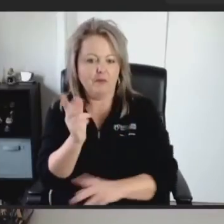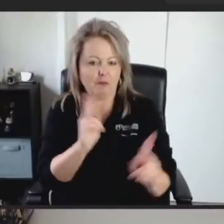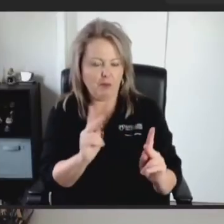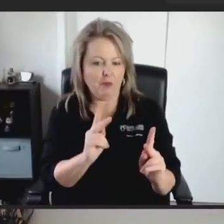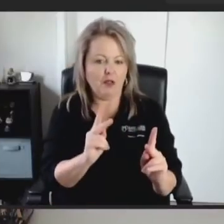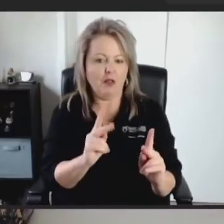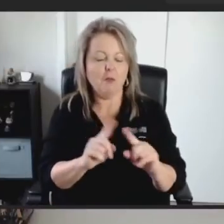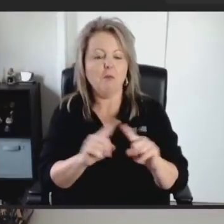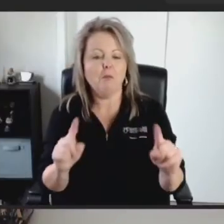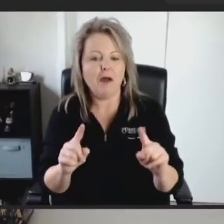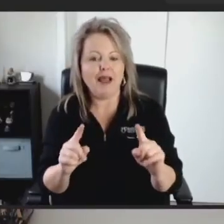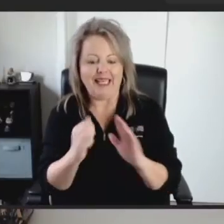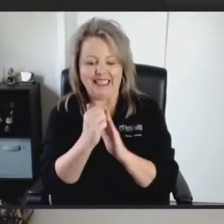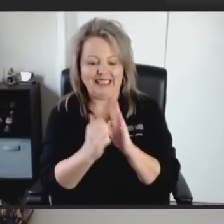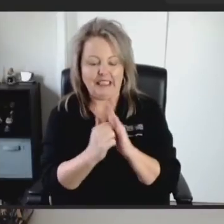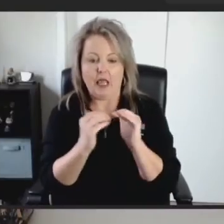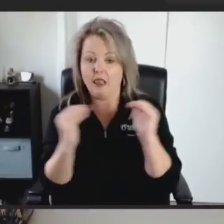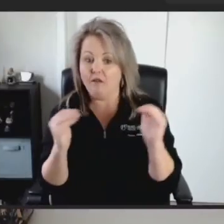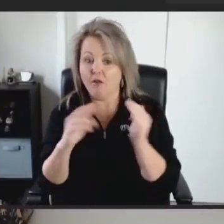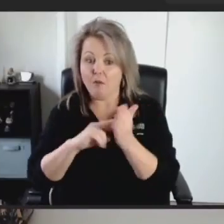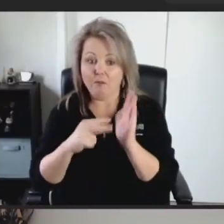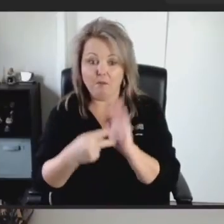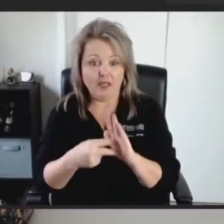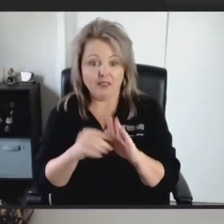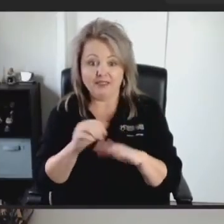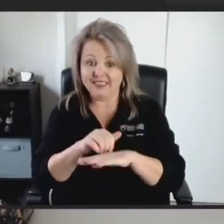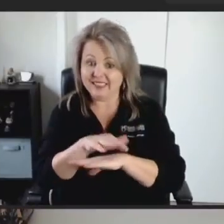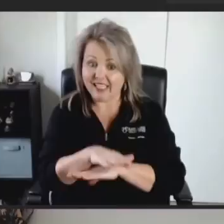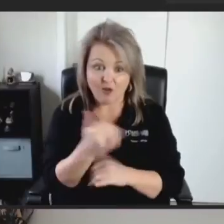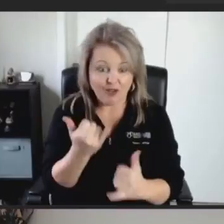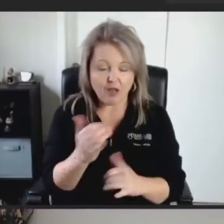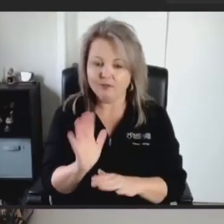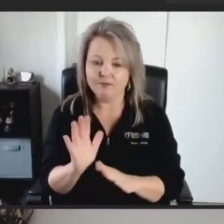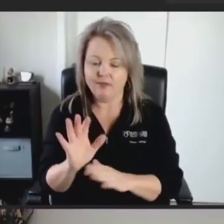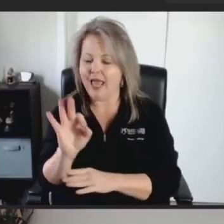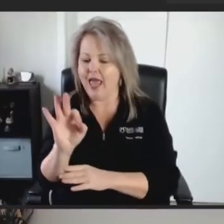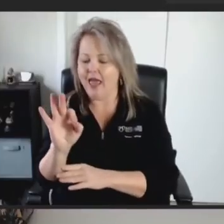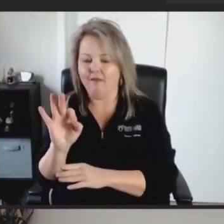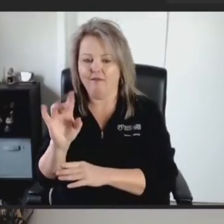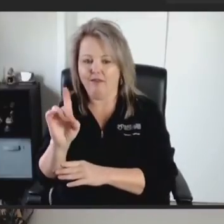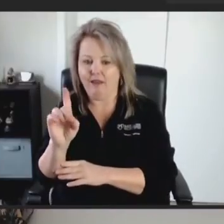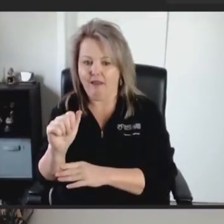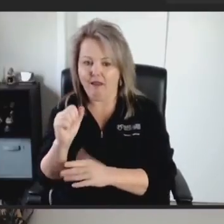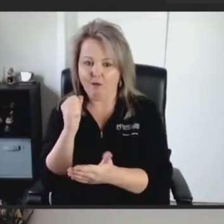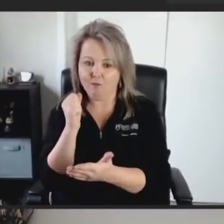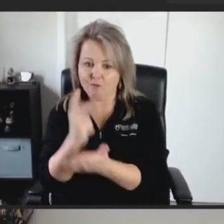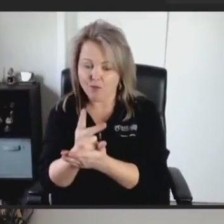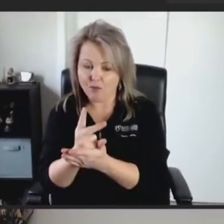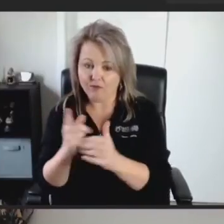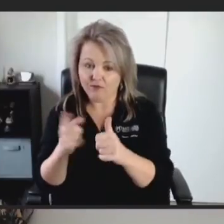don't go out until both the FDA approves and the